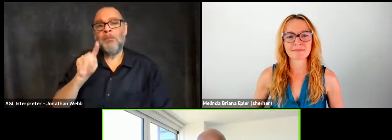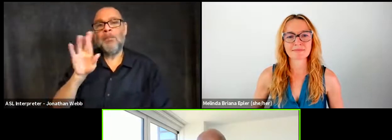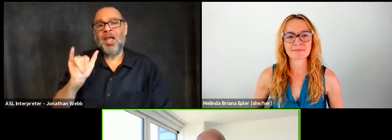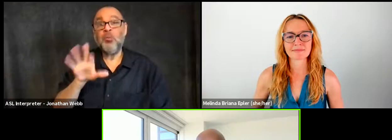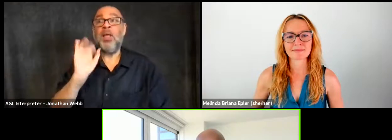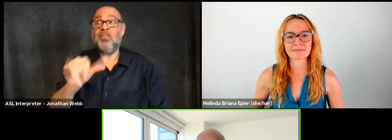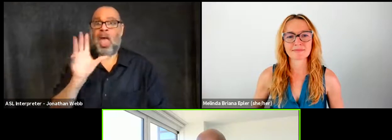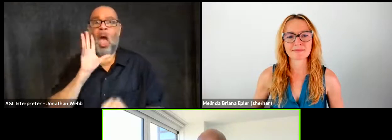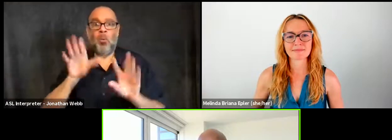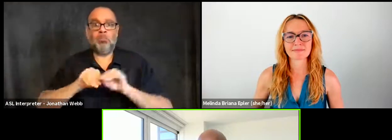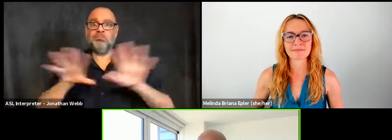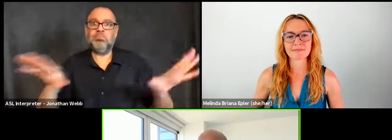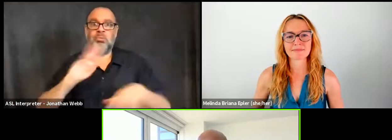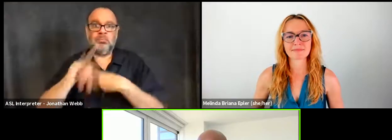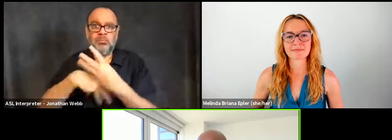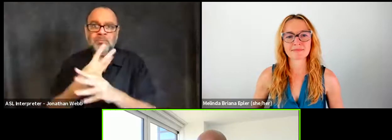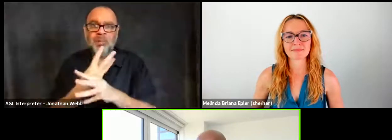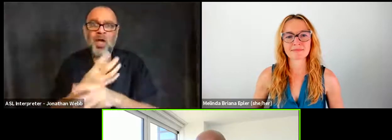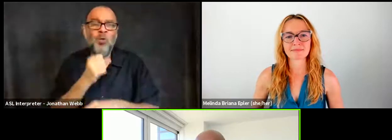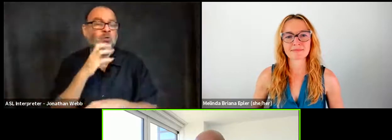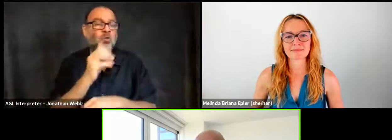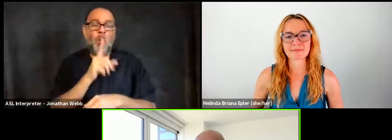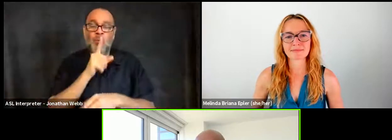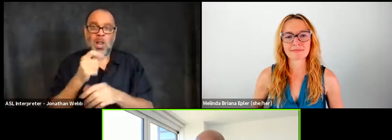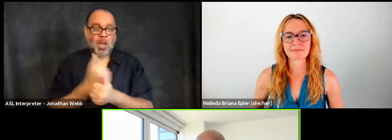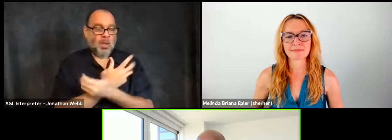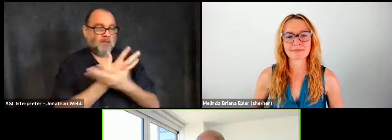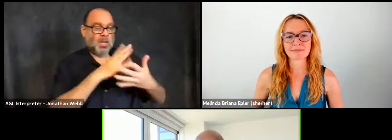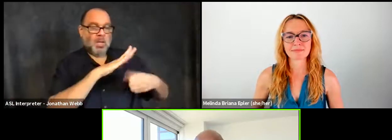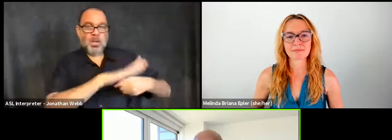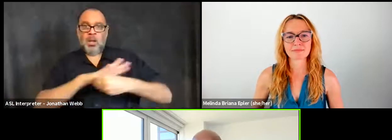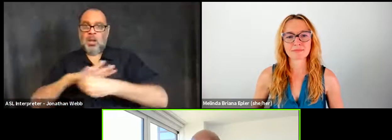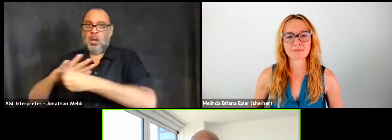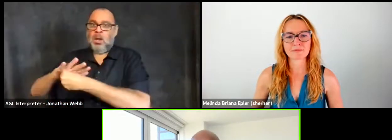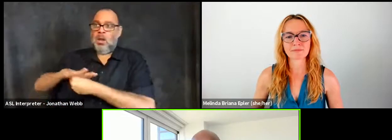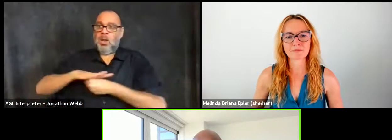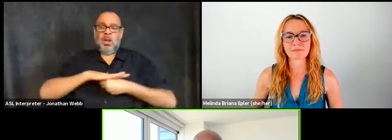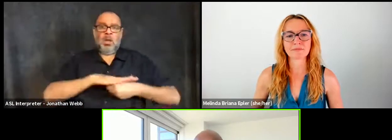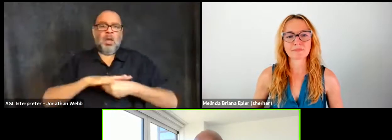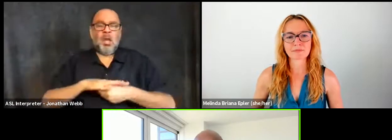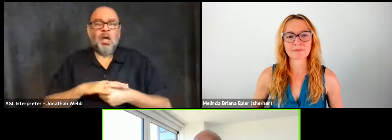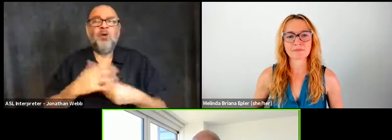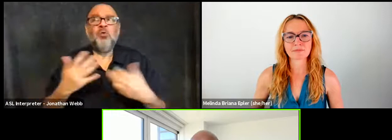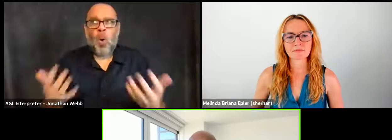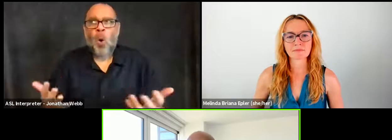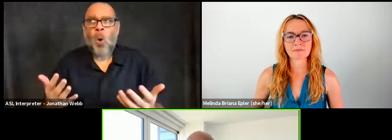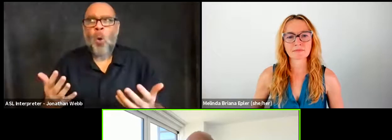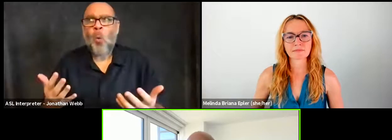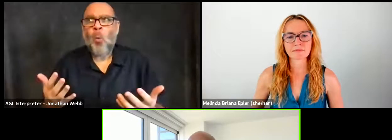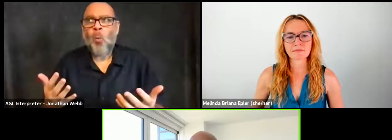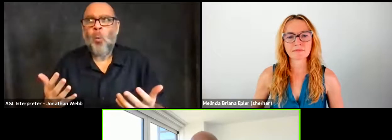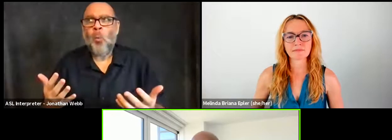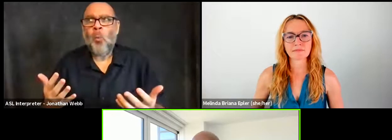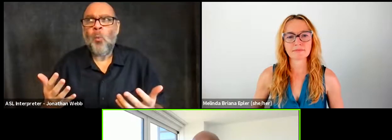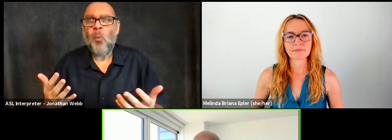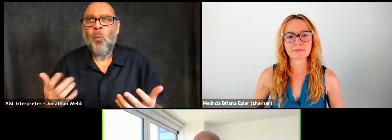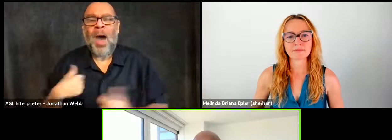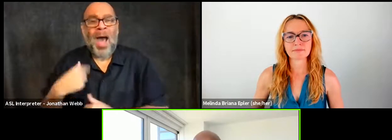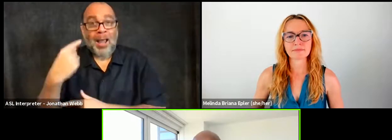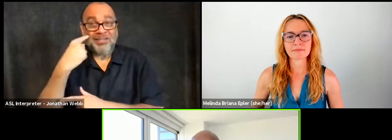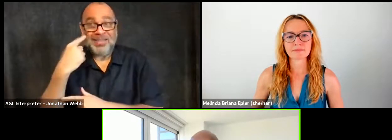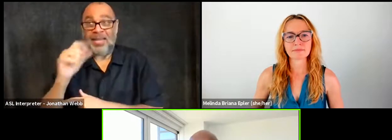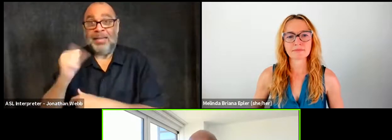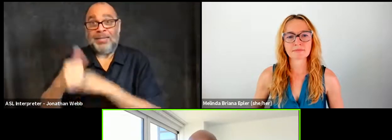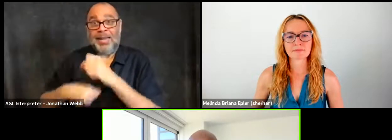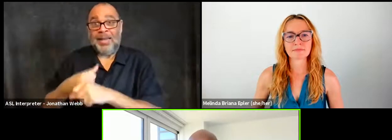And I'm just trying to get by mentally. So 10 years ago, I asked myself, why am I doing this? Why am I sad?